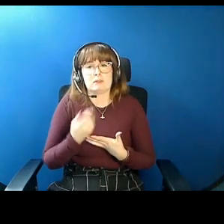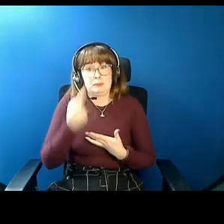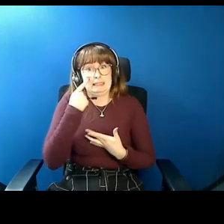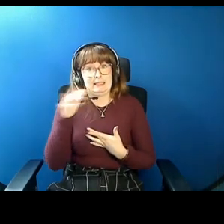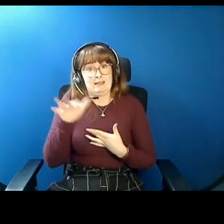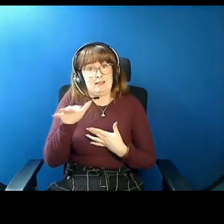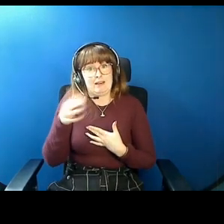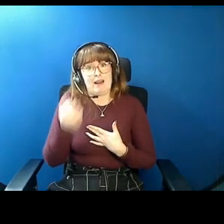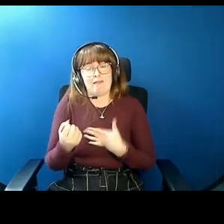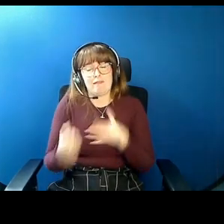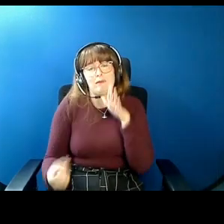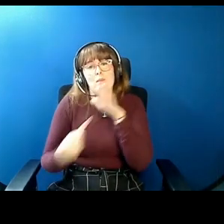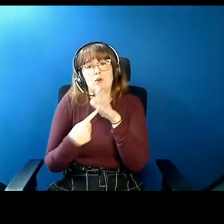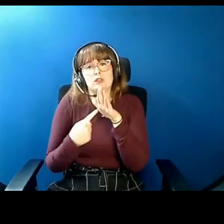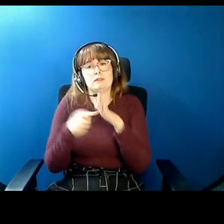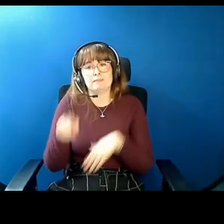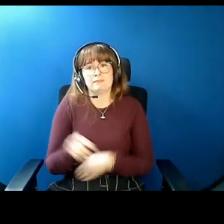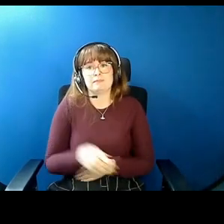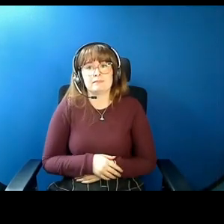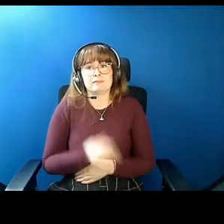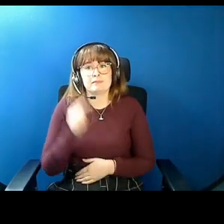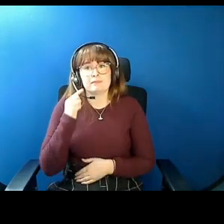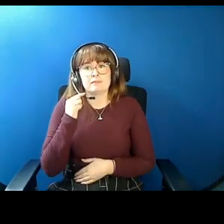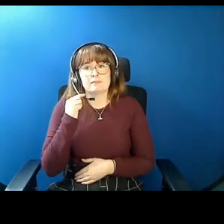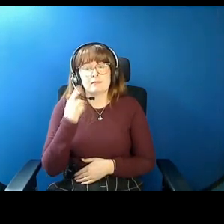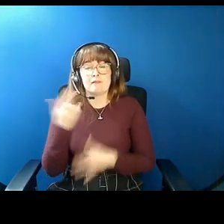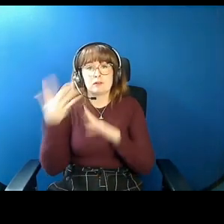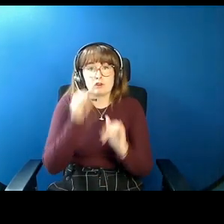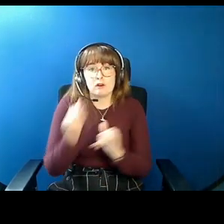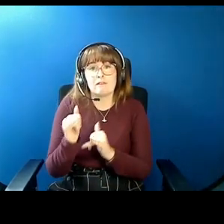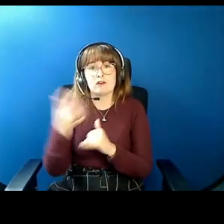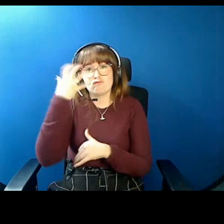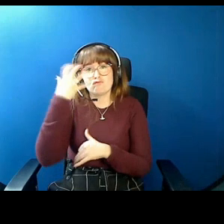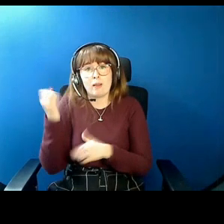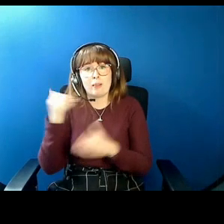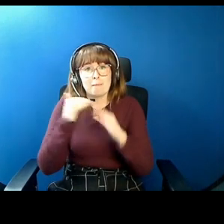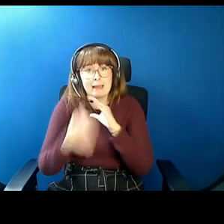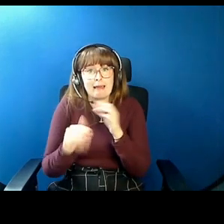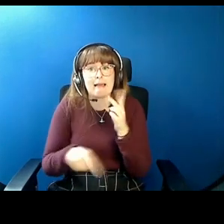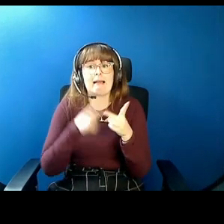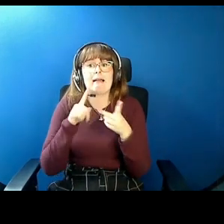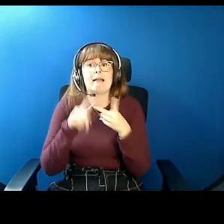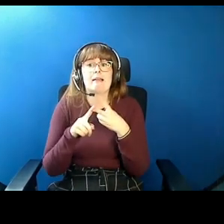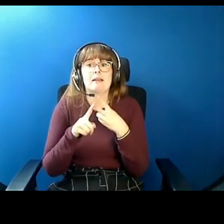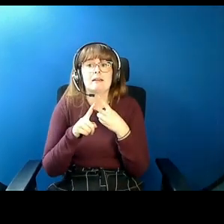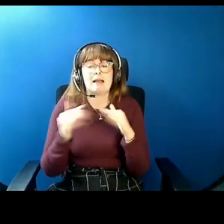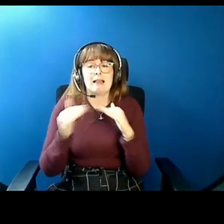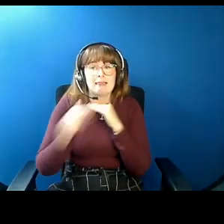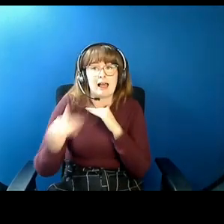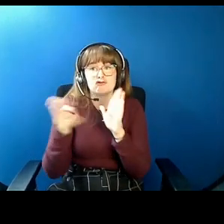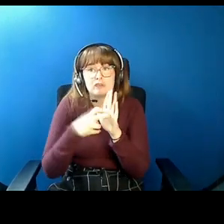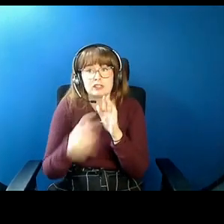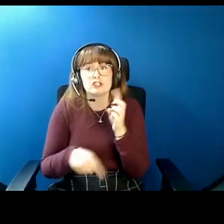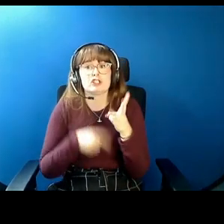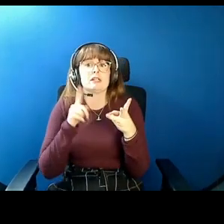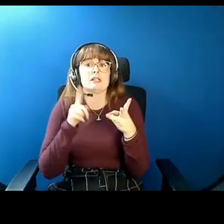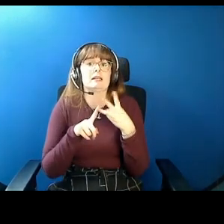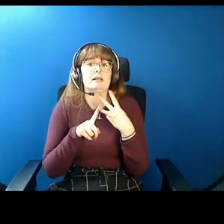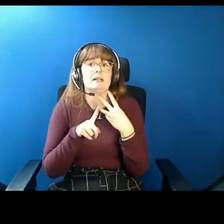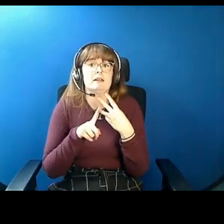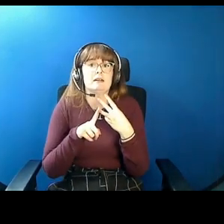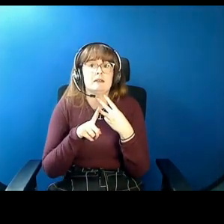more prevalent ones. So we've got the likes of Ordnance Survey, Royal Mail, the EPC Register, Land Registry, Office for National Statistics, and